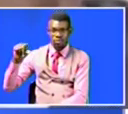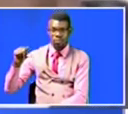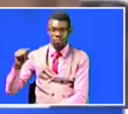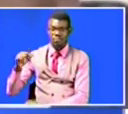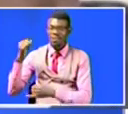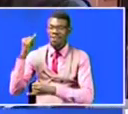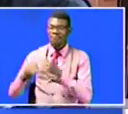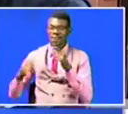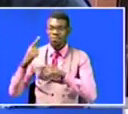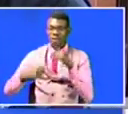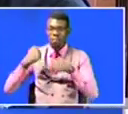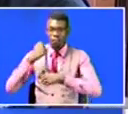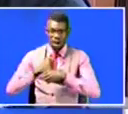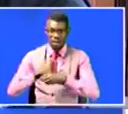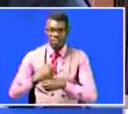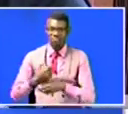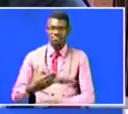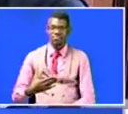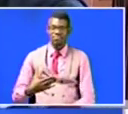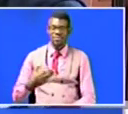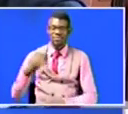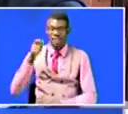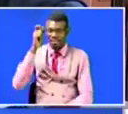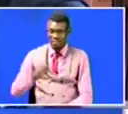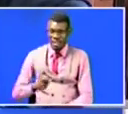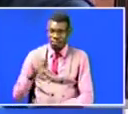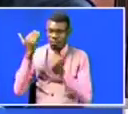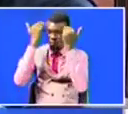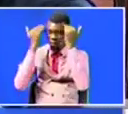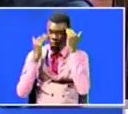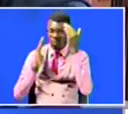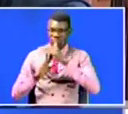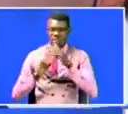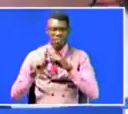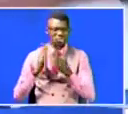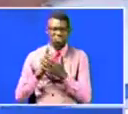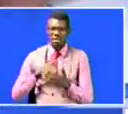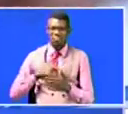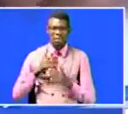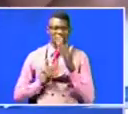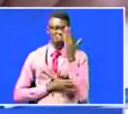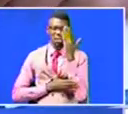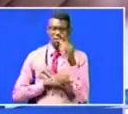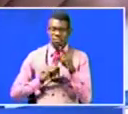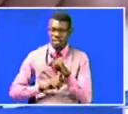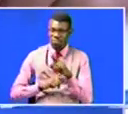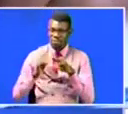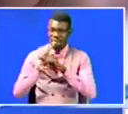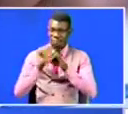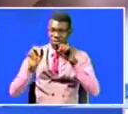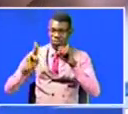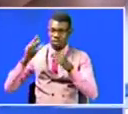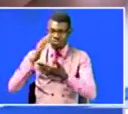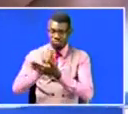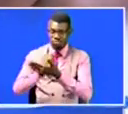year as a judge of the apex court, must certainly have been taken aback when President Uhuru Kenyatta suspended him on